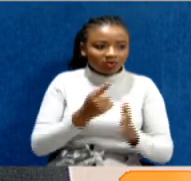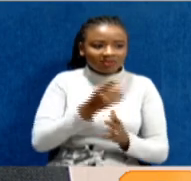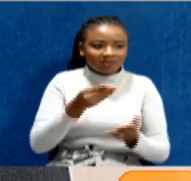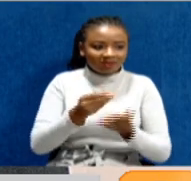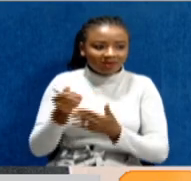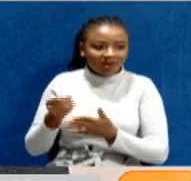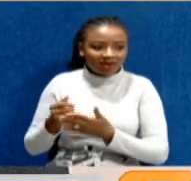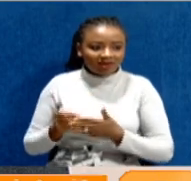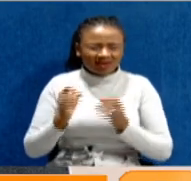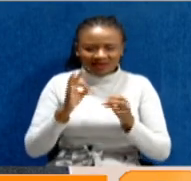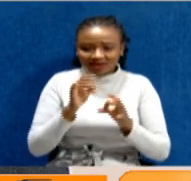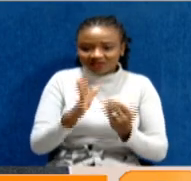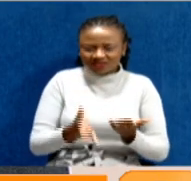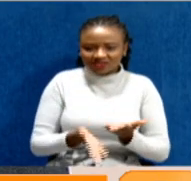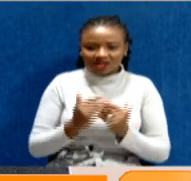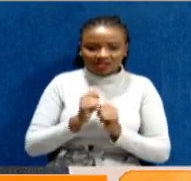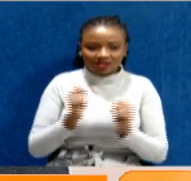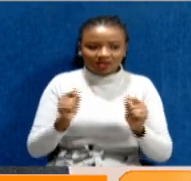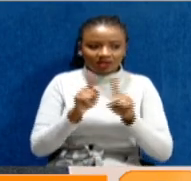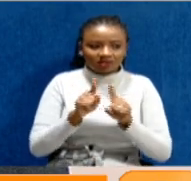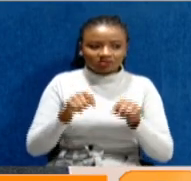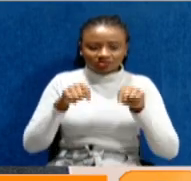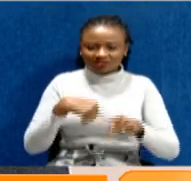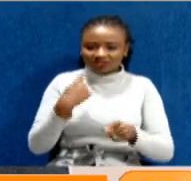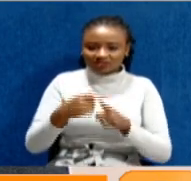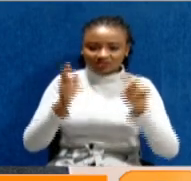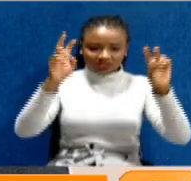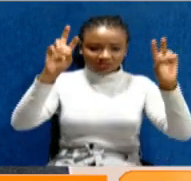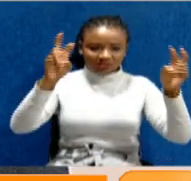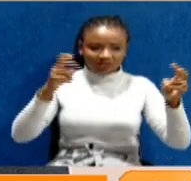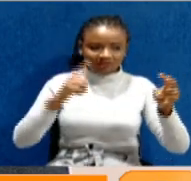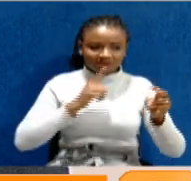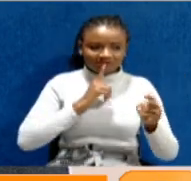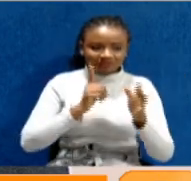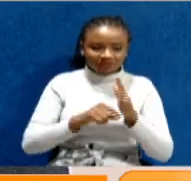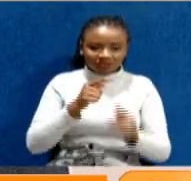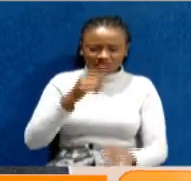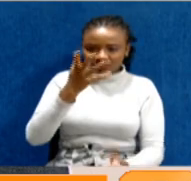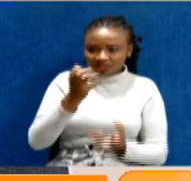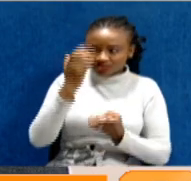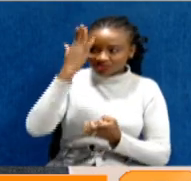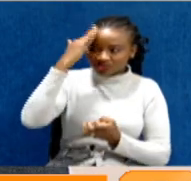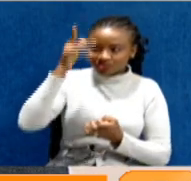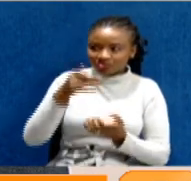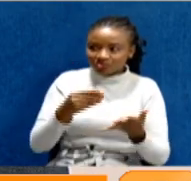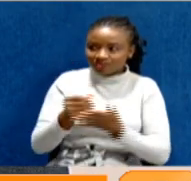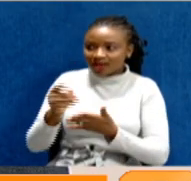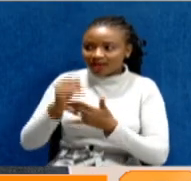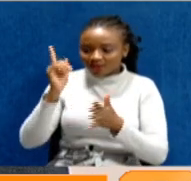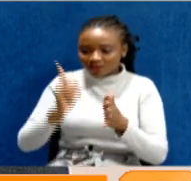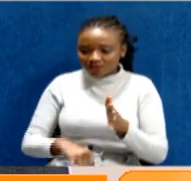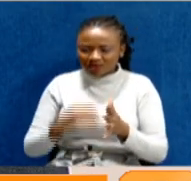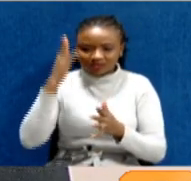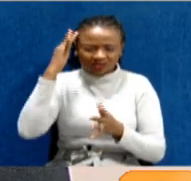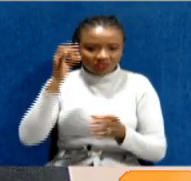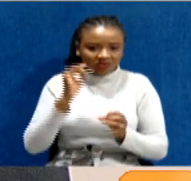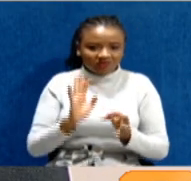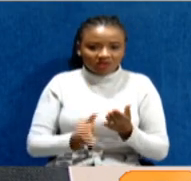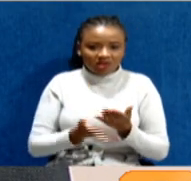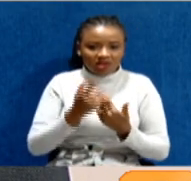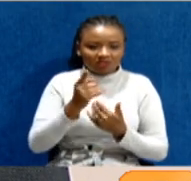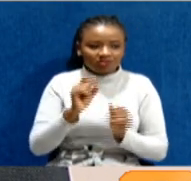it very safe. And in line with this year's theme that know what you're buying and know what whether you're buying something which is